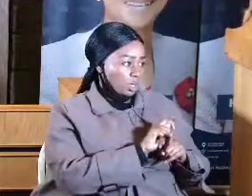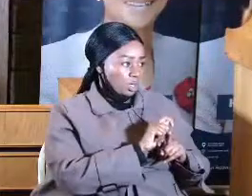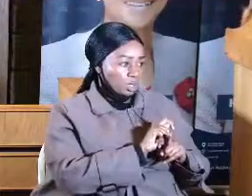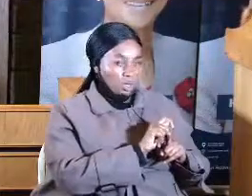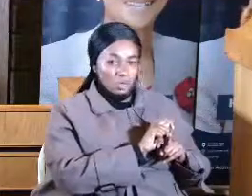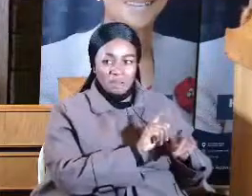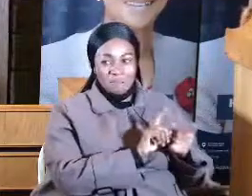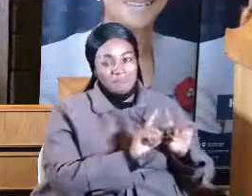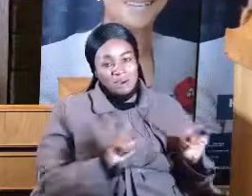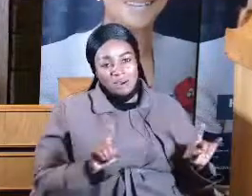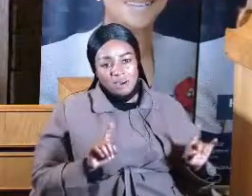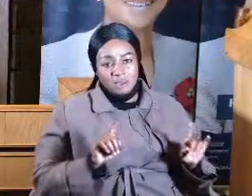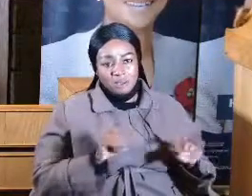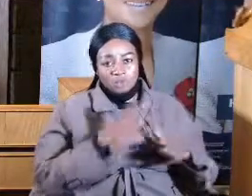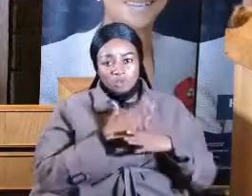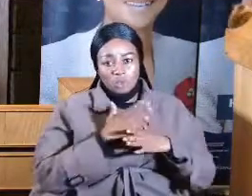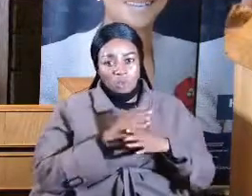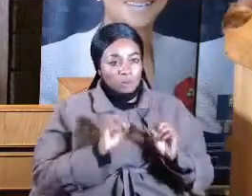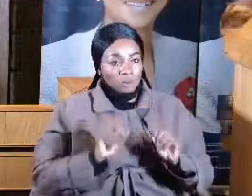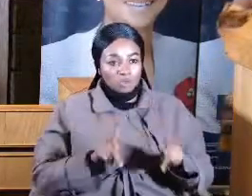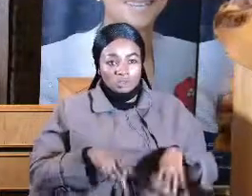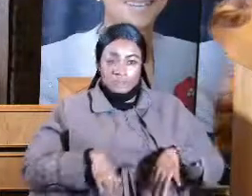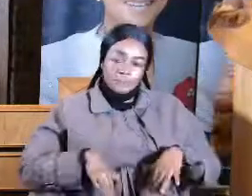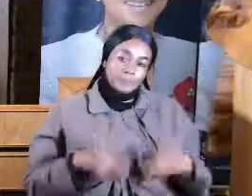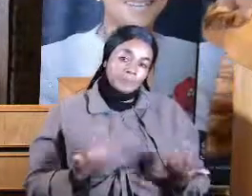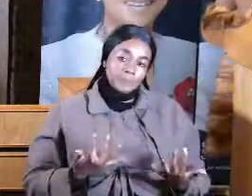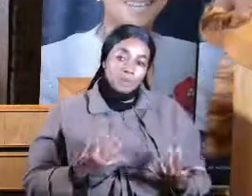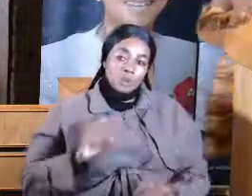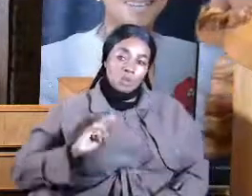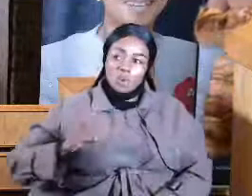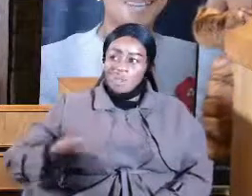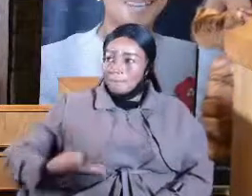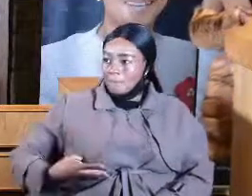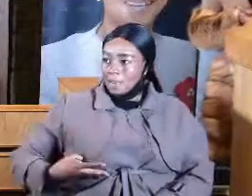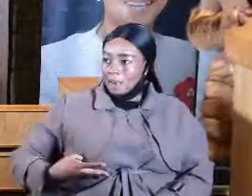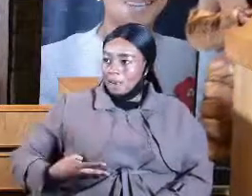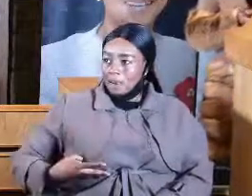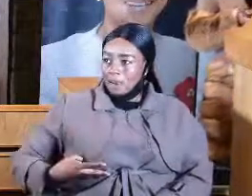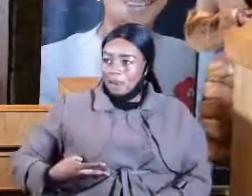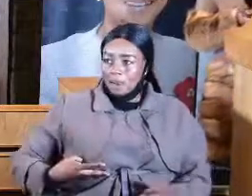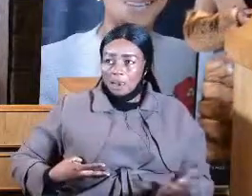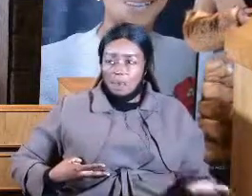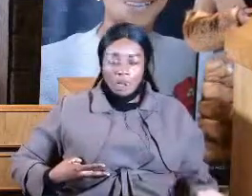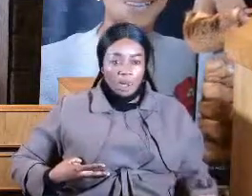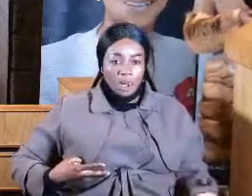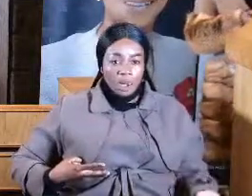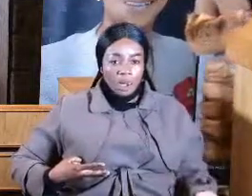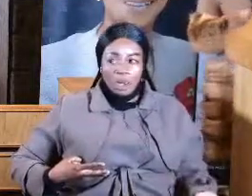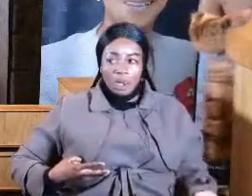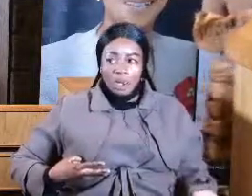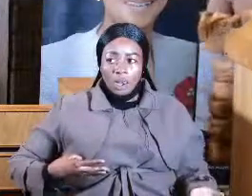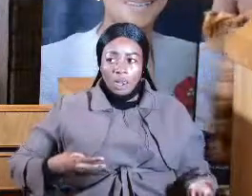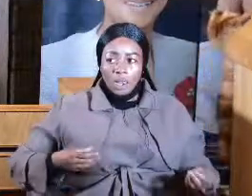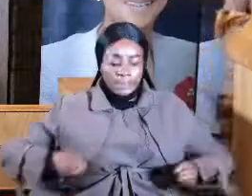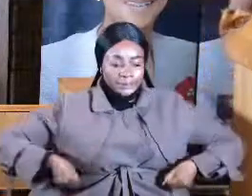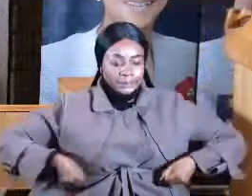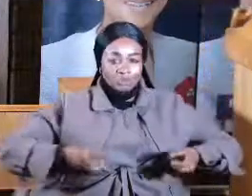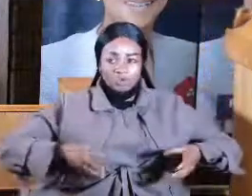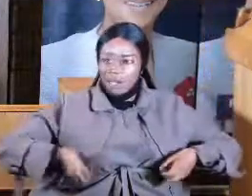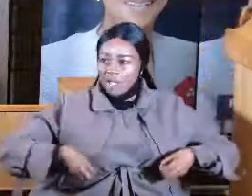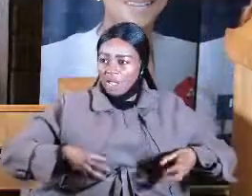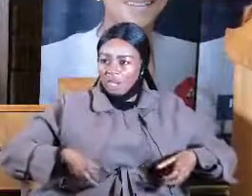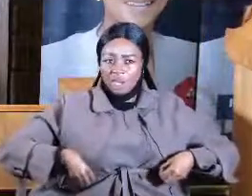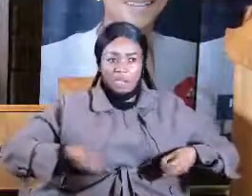no job opportunities if you want to speak. How many women can we speak of in railways, in